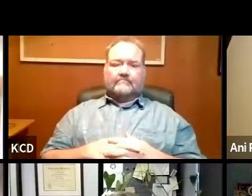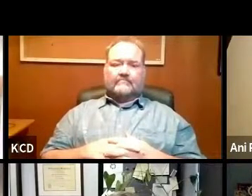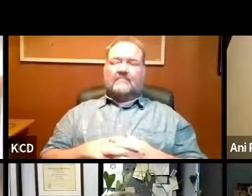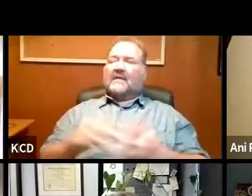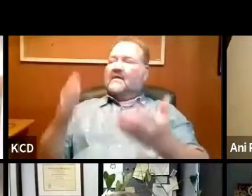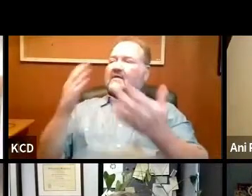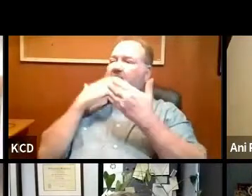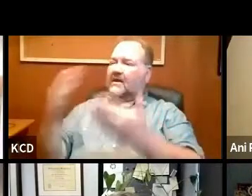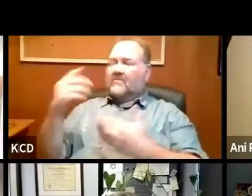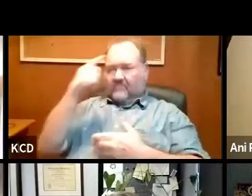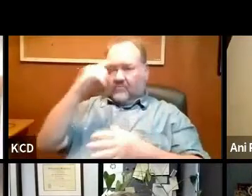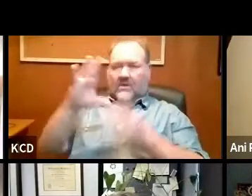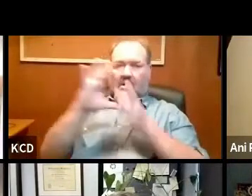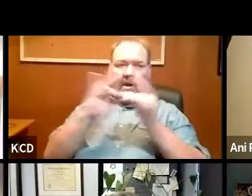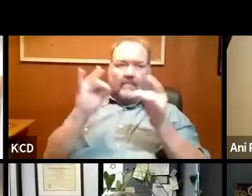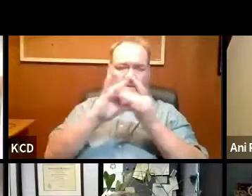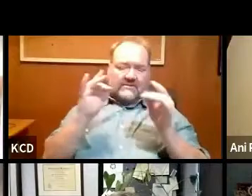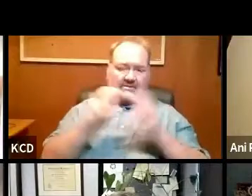Thanks for those comments.